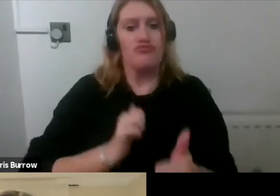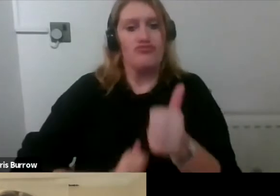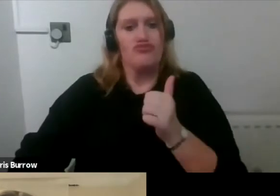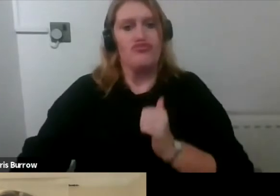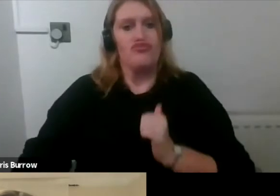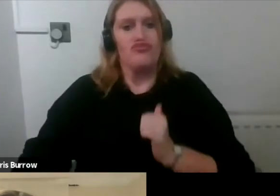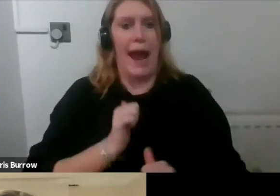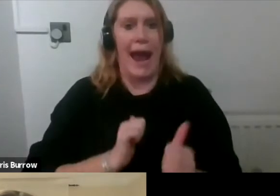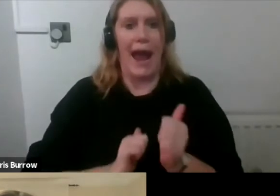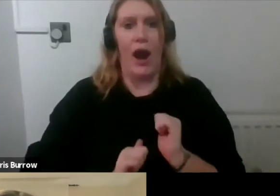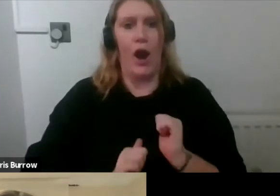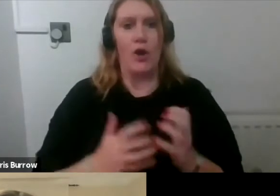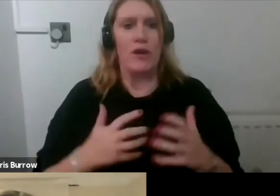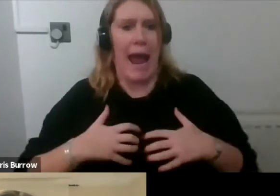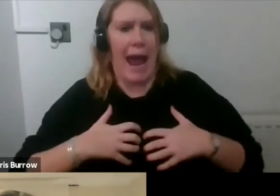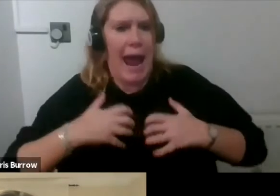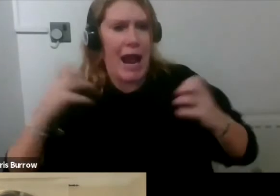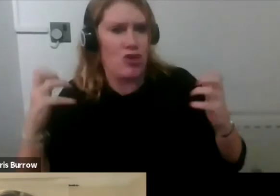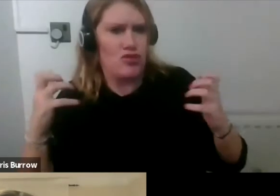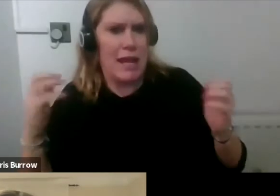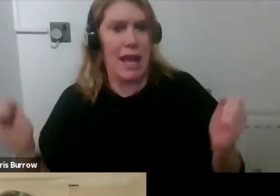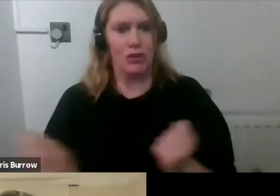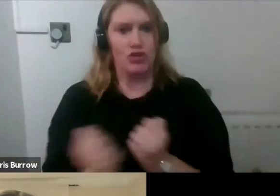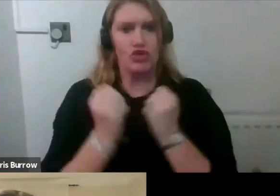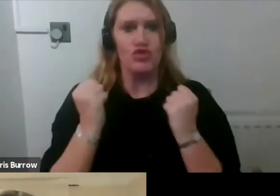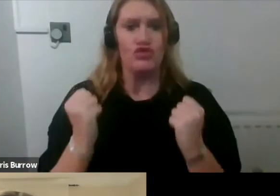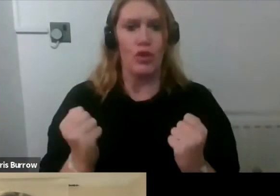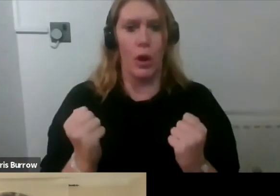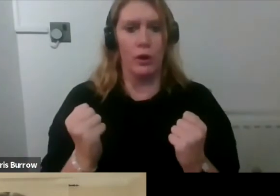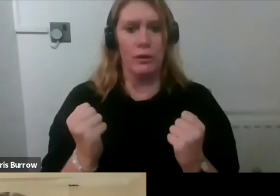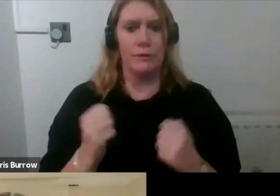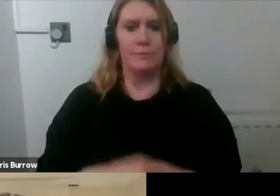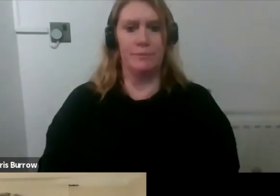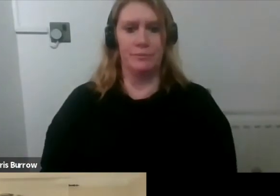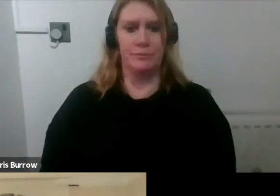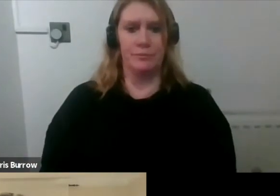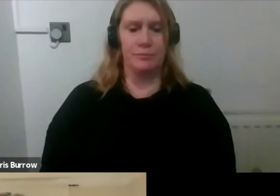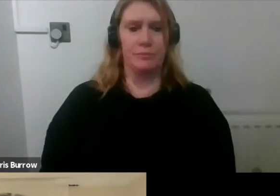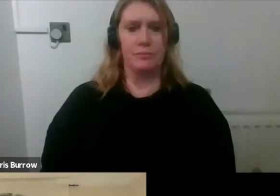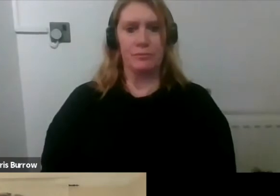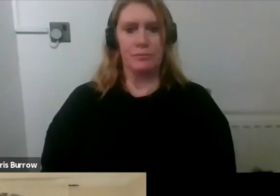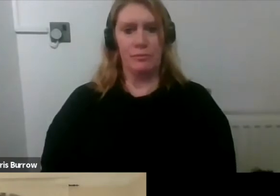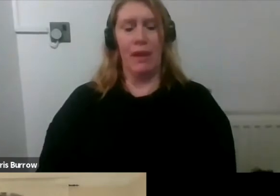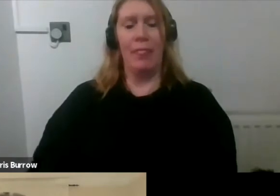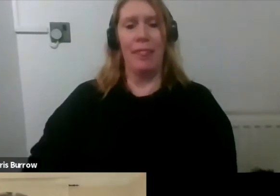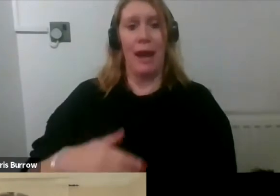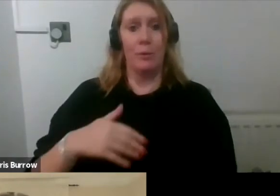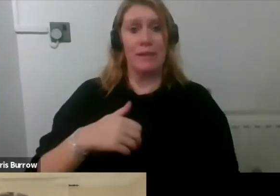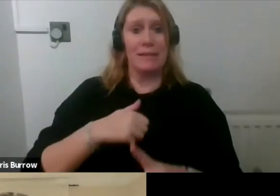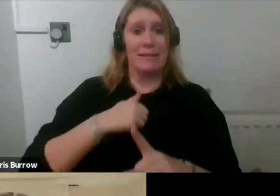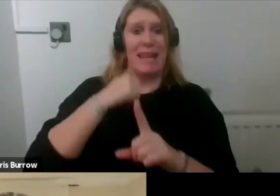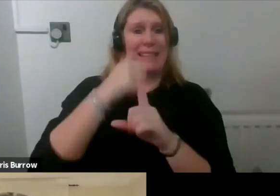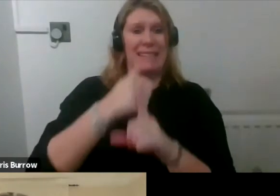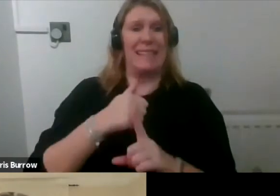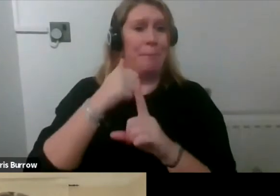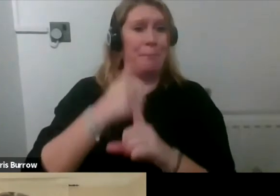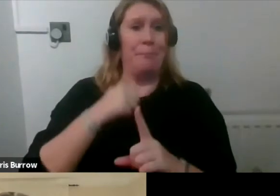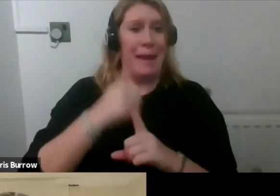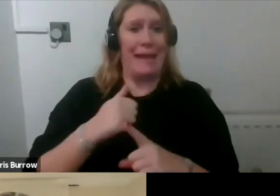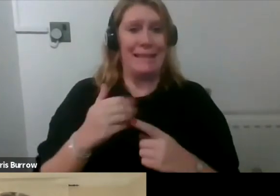and strong. And that was a Direct Action Network campaign t shirt from about 20 years